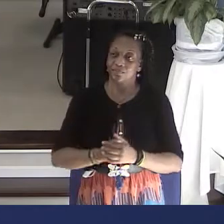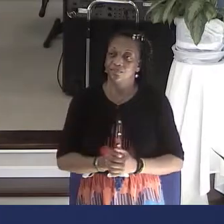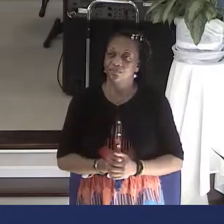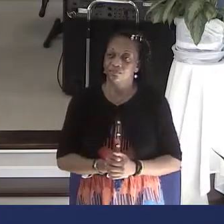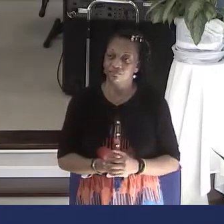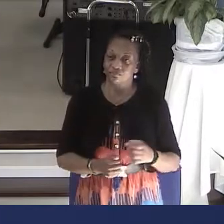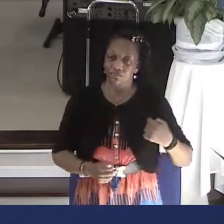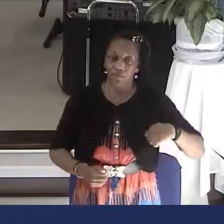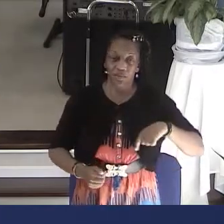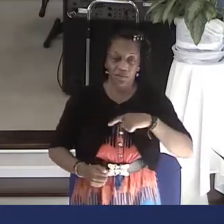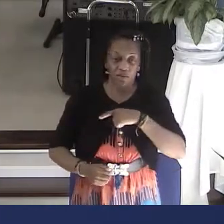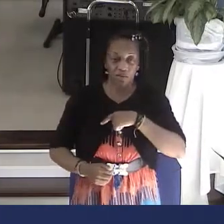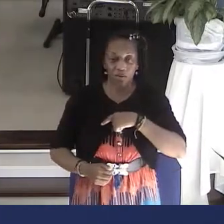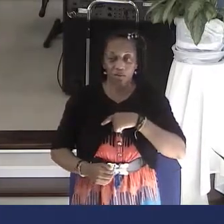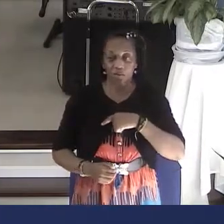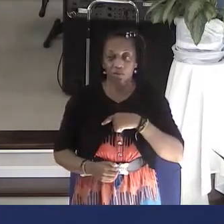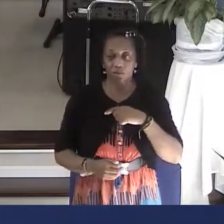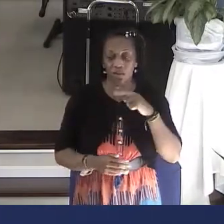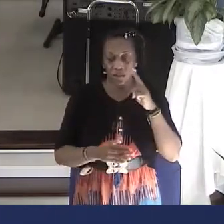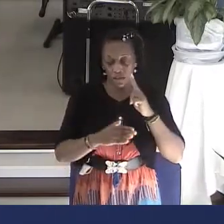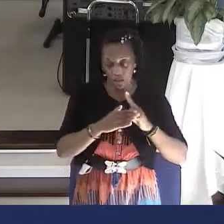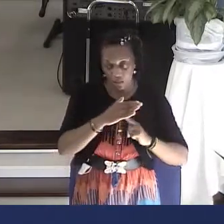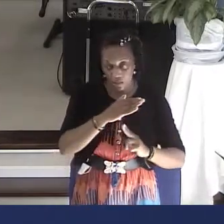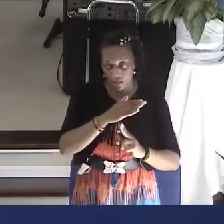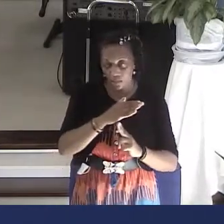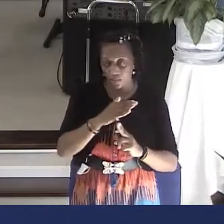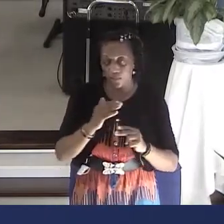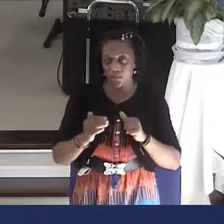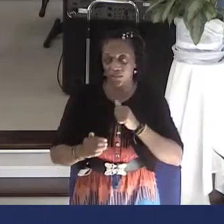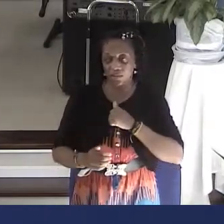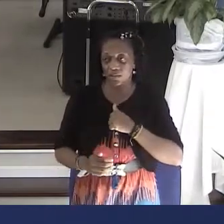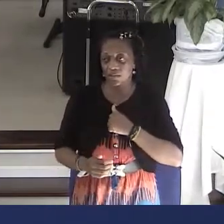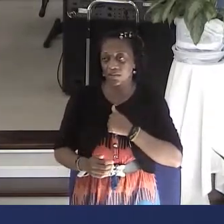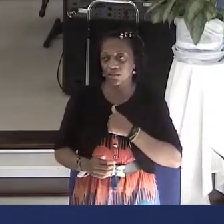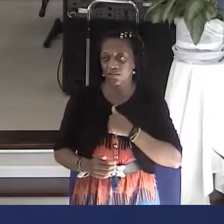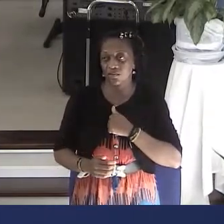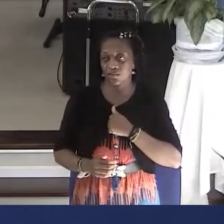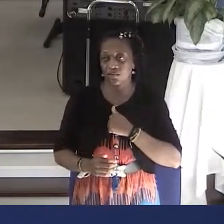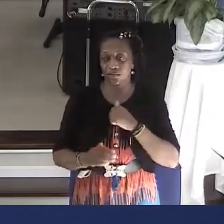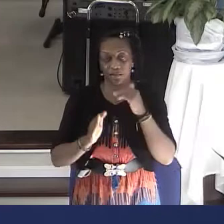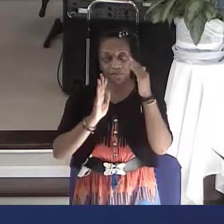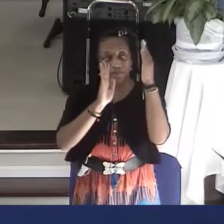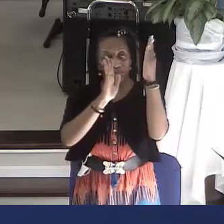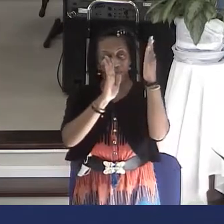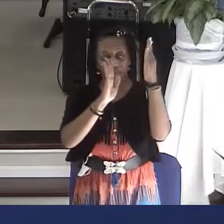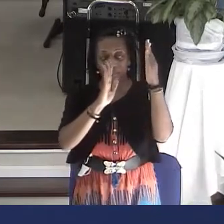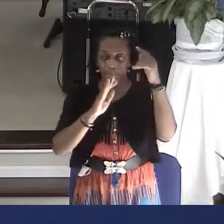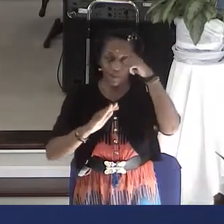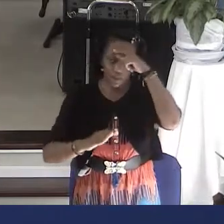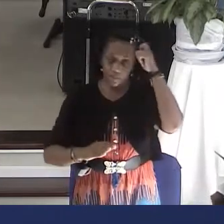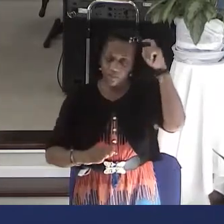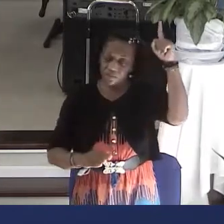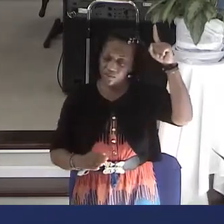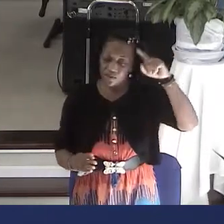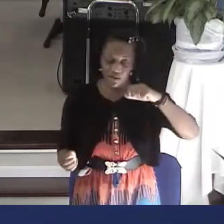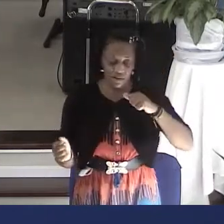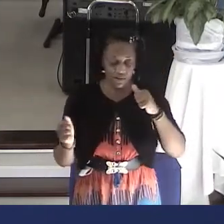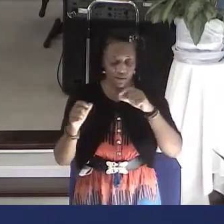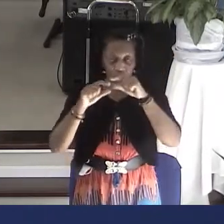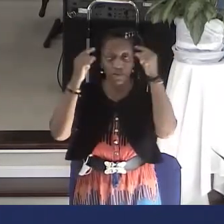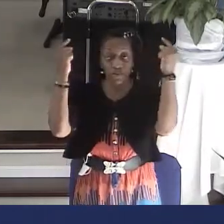we humble ourselves before you because you are the great I am.